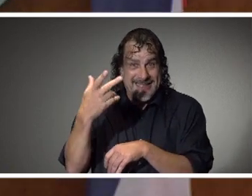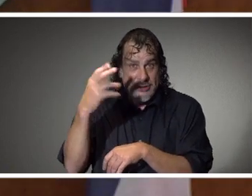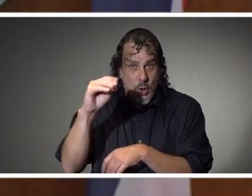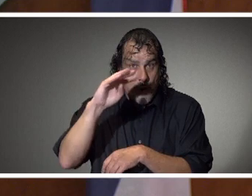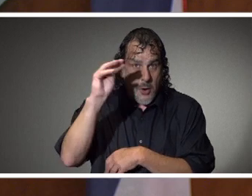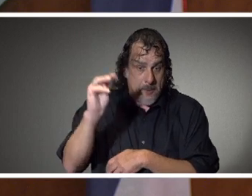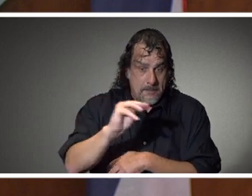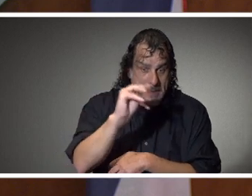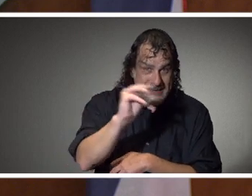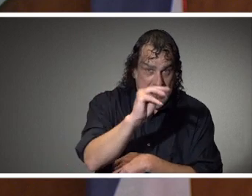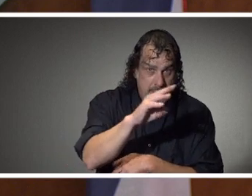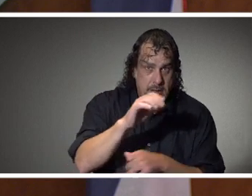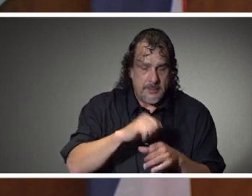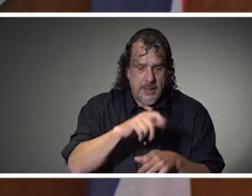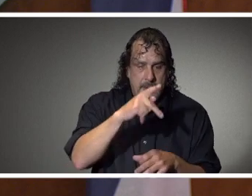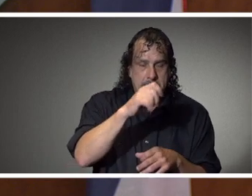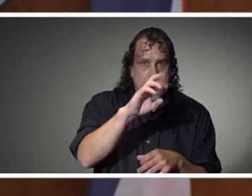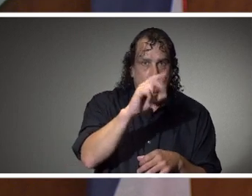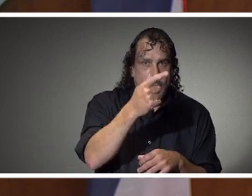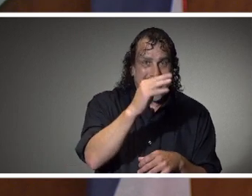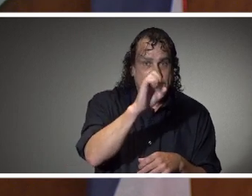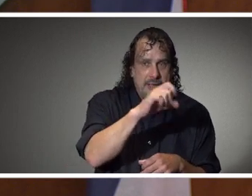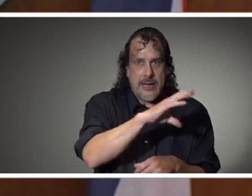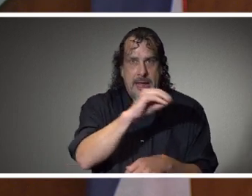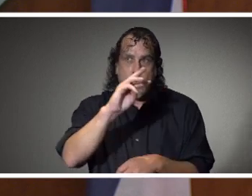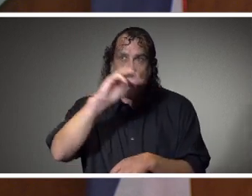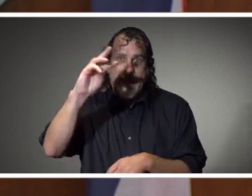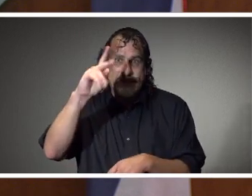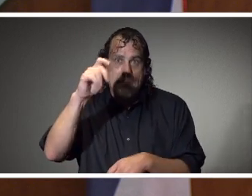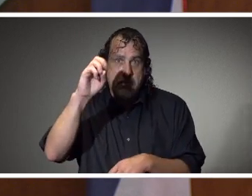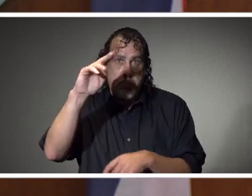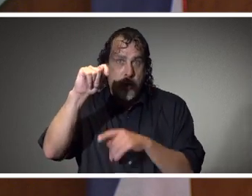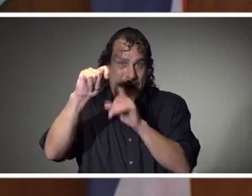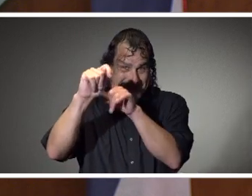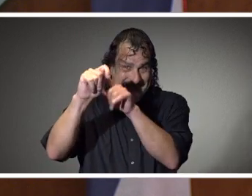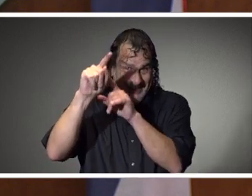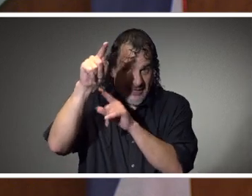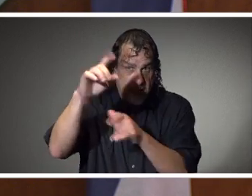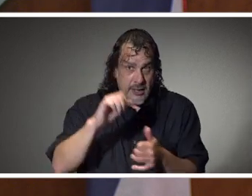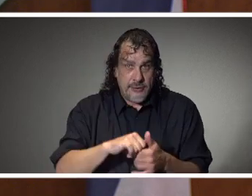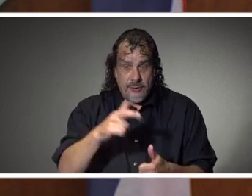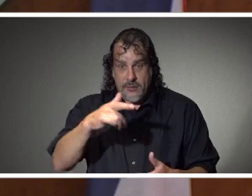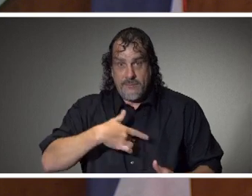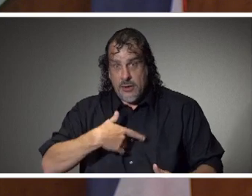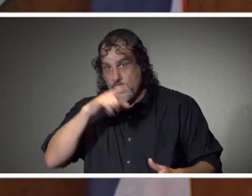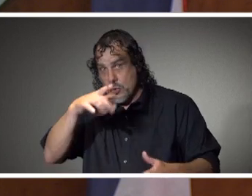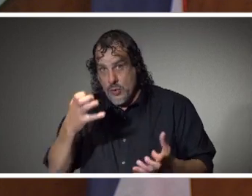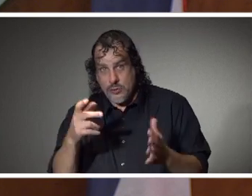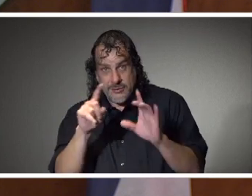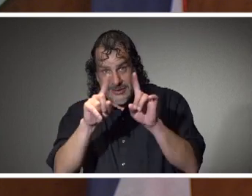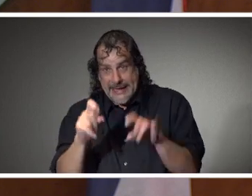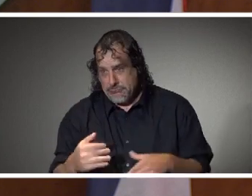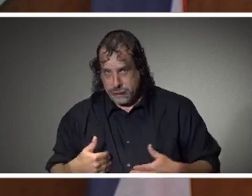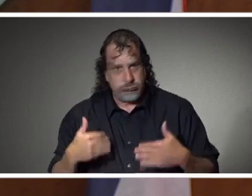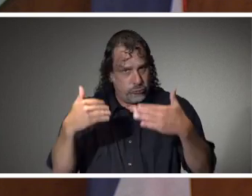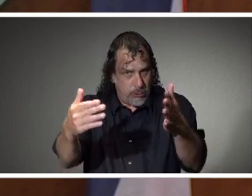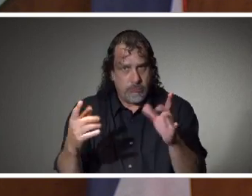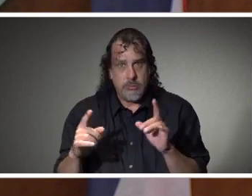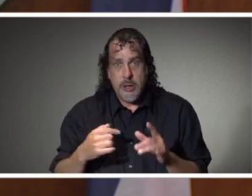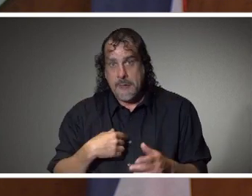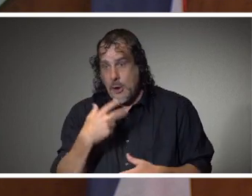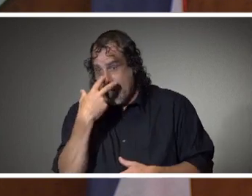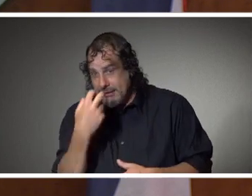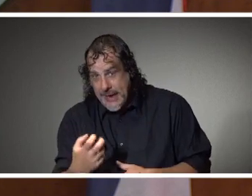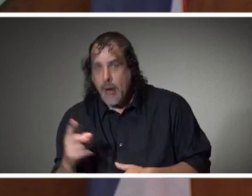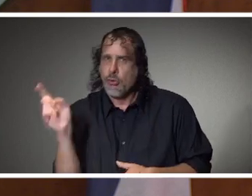Monday, I understand they'll be in Port Gibson and West Point. If you feel like you would like to get a test, get a test. When in doubt, get